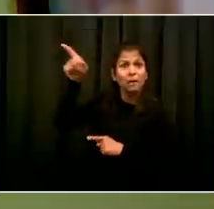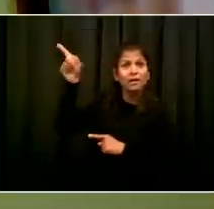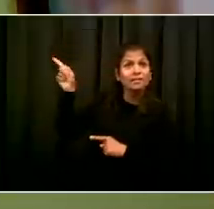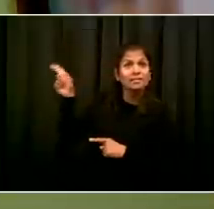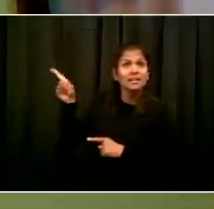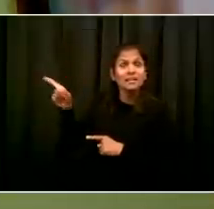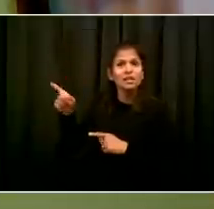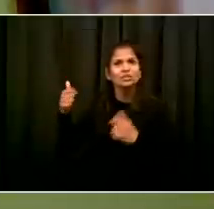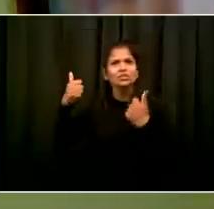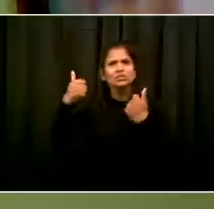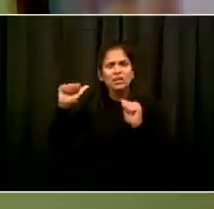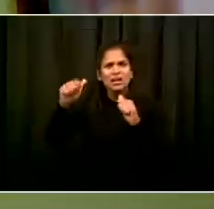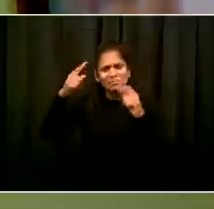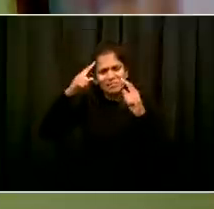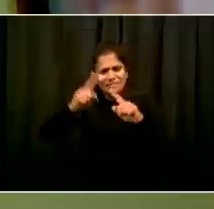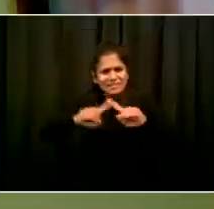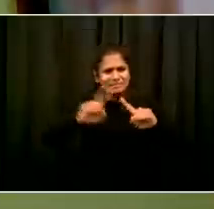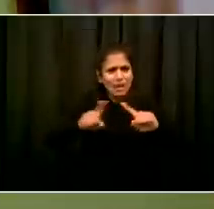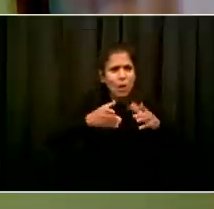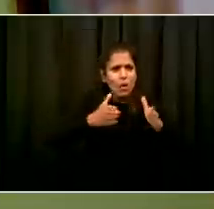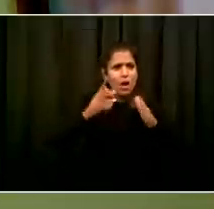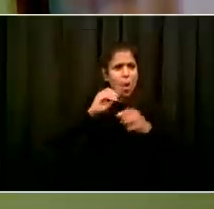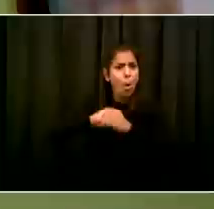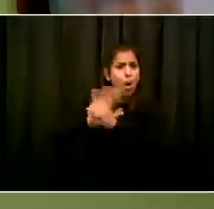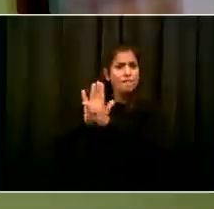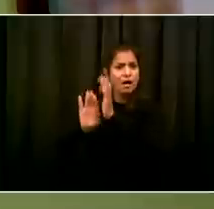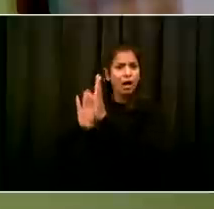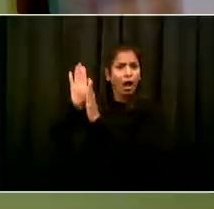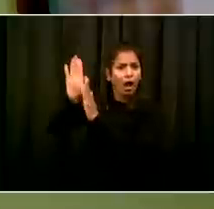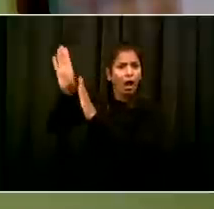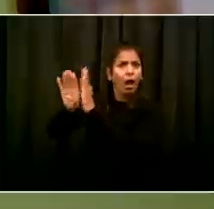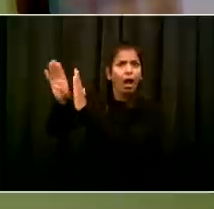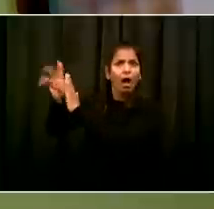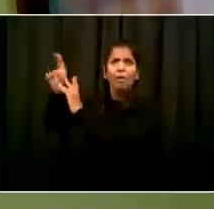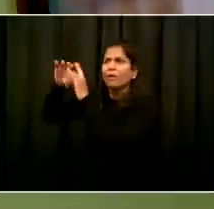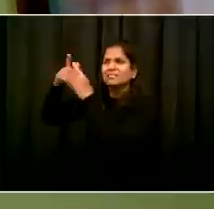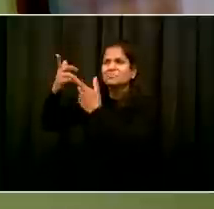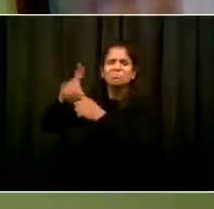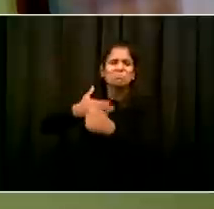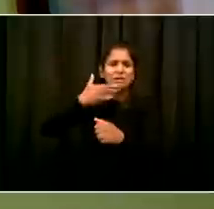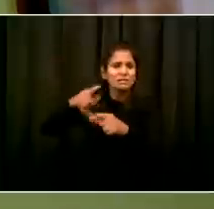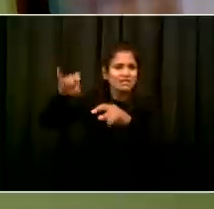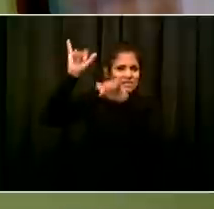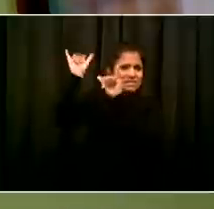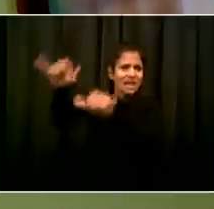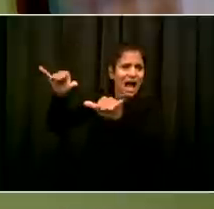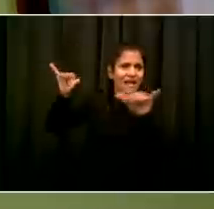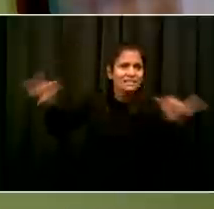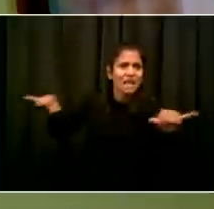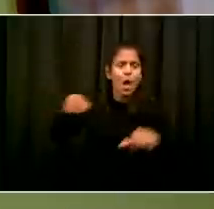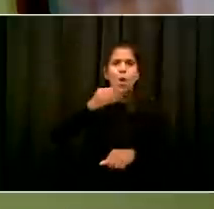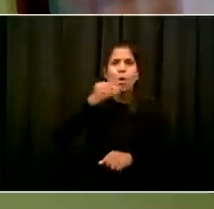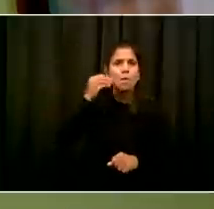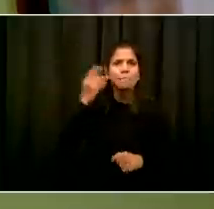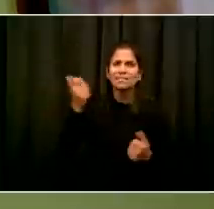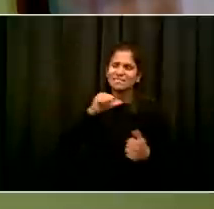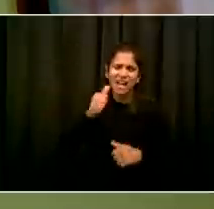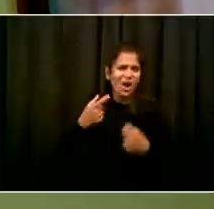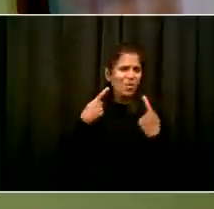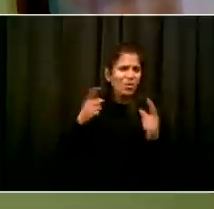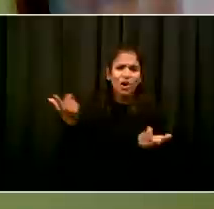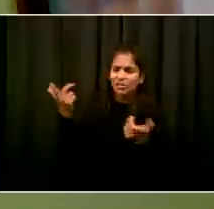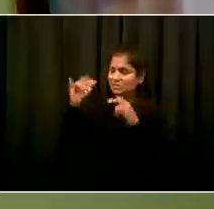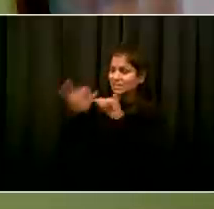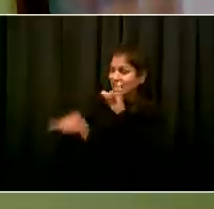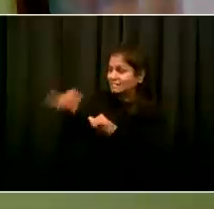If you're, let's say, elderly and you have medical conditions, you need people to help you, and those people are in connection to other people. So you are really